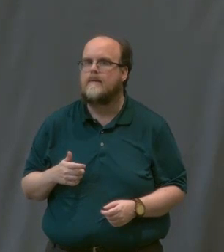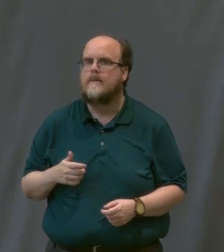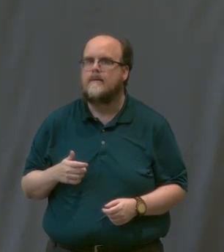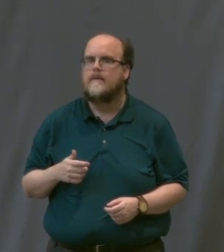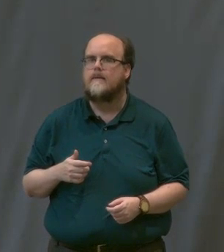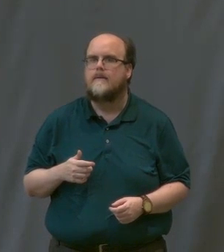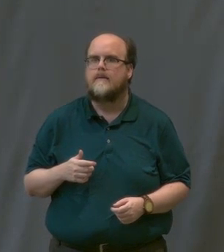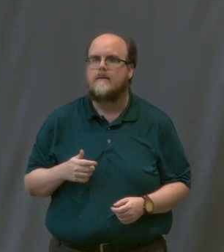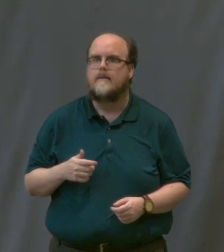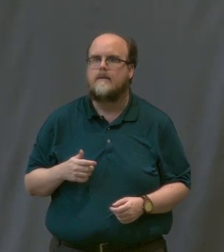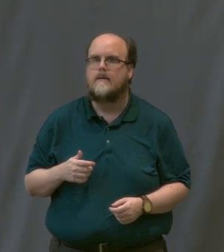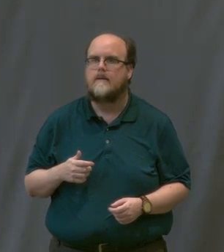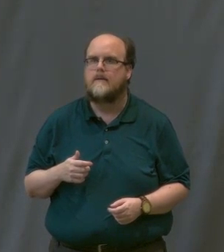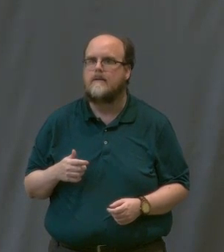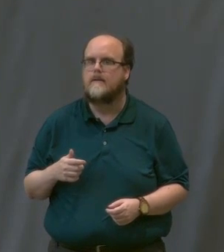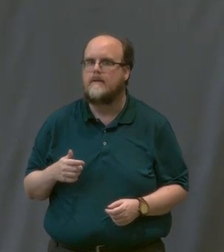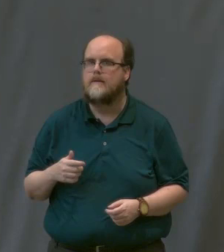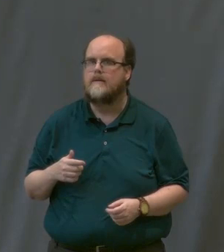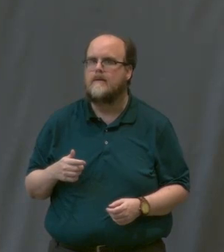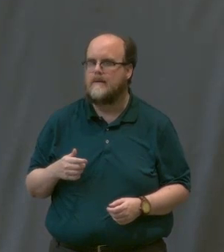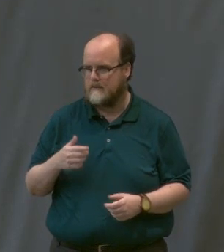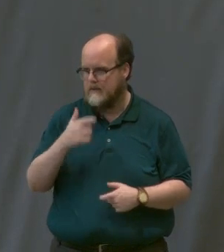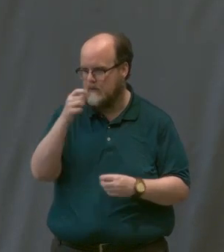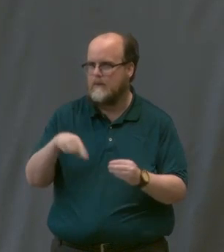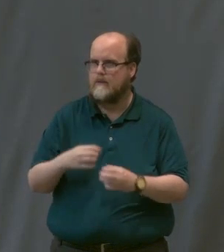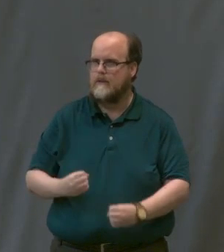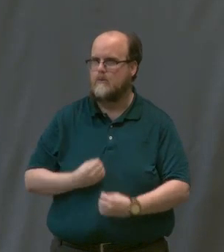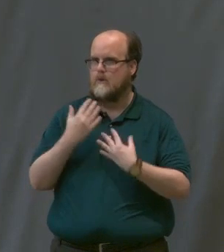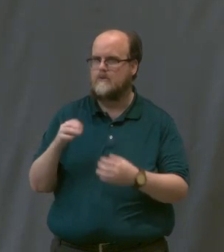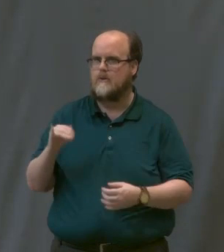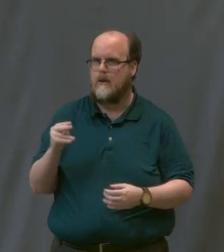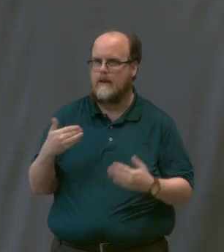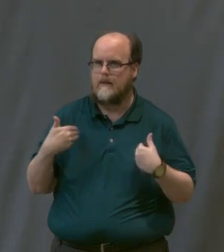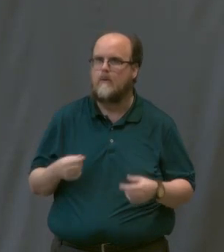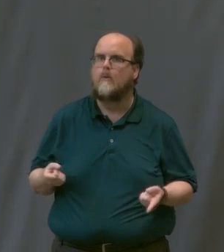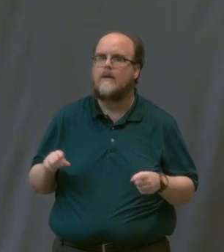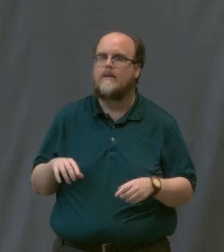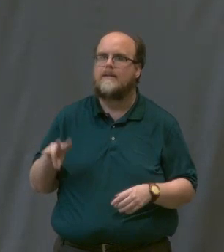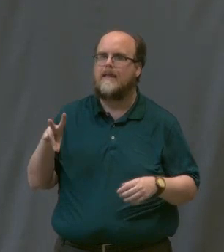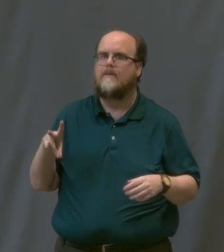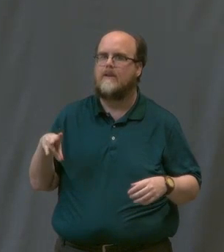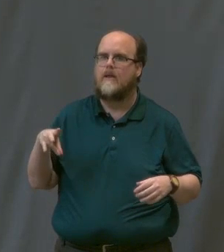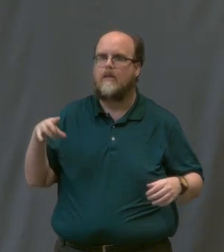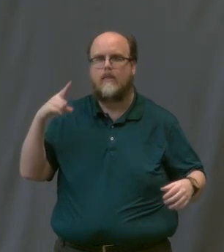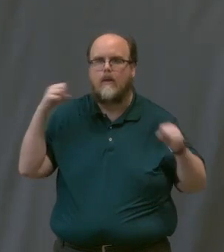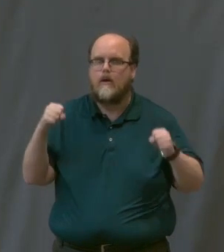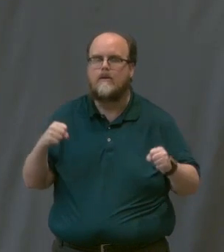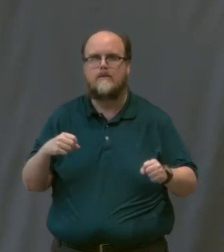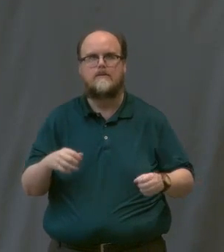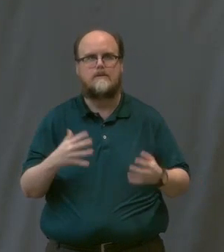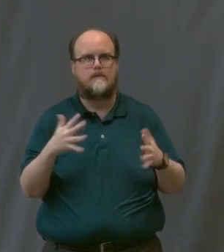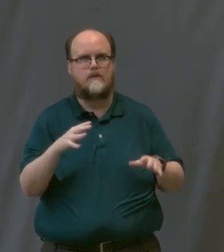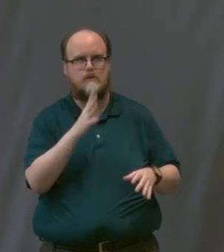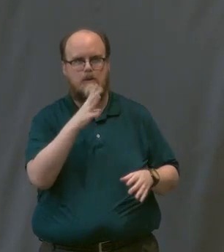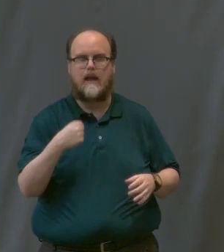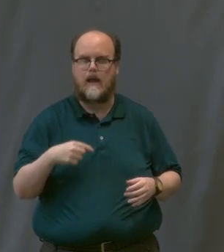nothing else, to the inspiration John had. It says, and when the seven thunders had uttered their voices, I